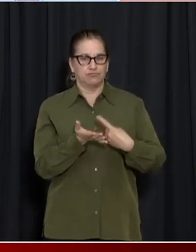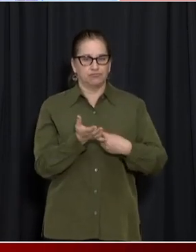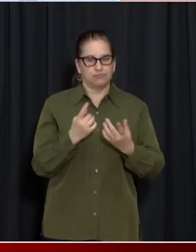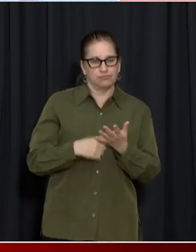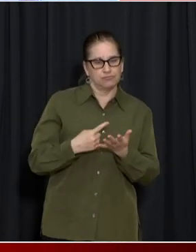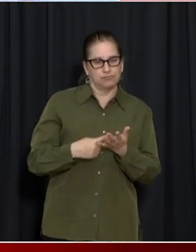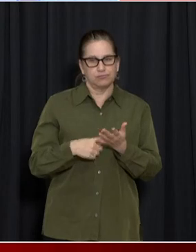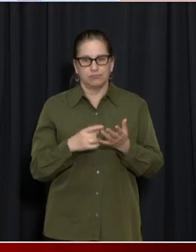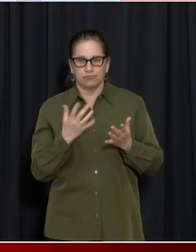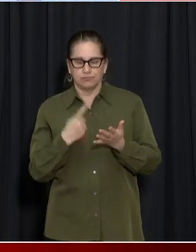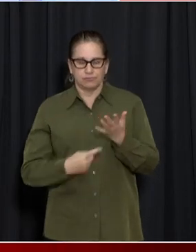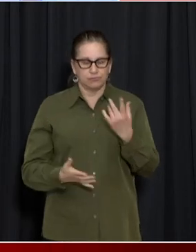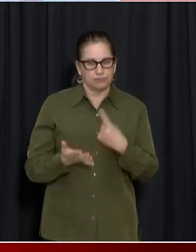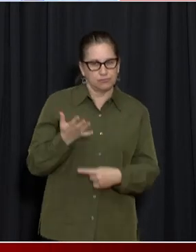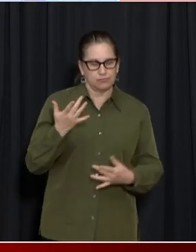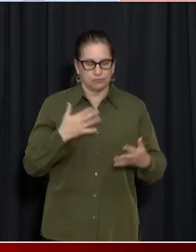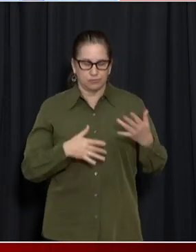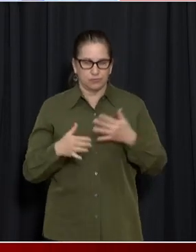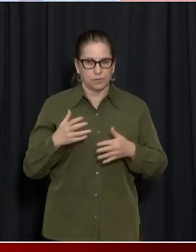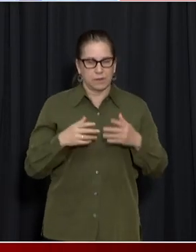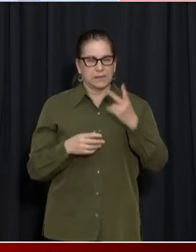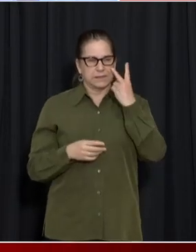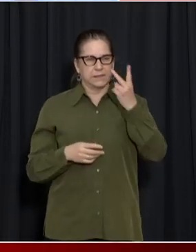so much. First slide, please.